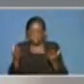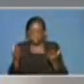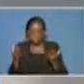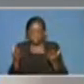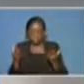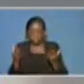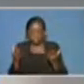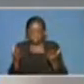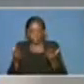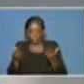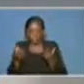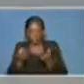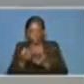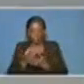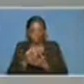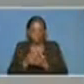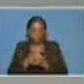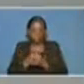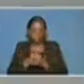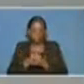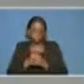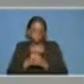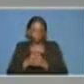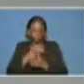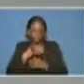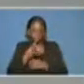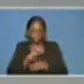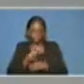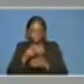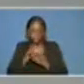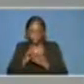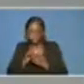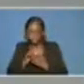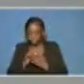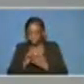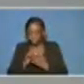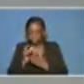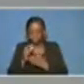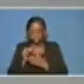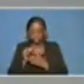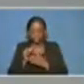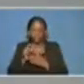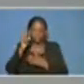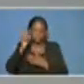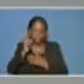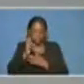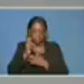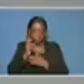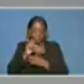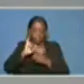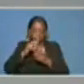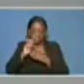access the cashier in the hall. Customs Officer Nadia Newton says the app will become mandatory come